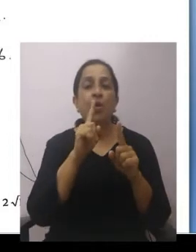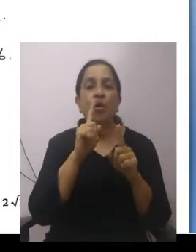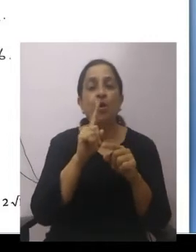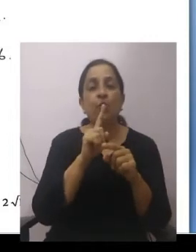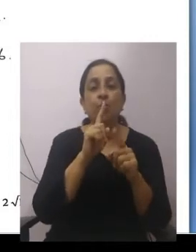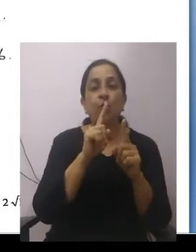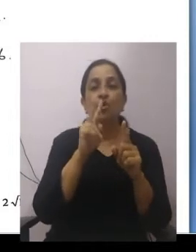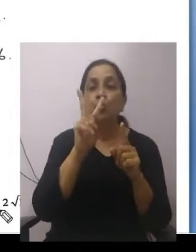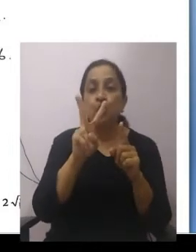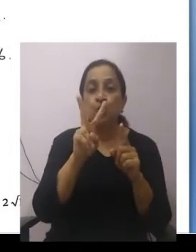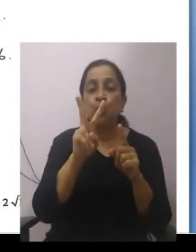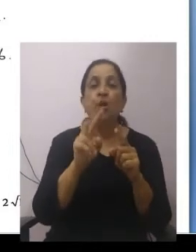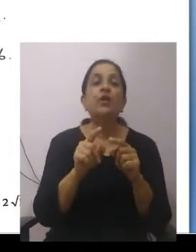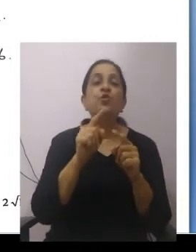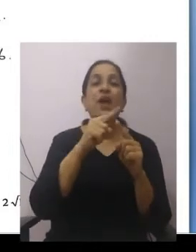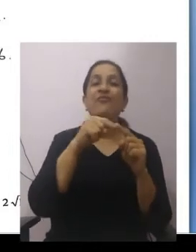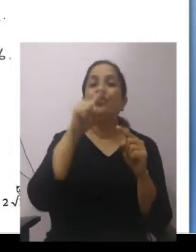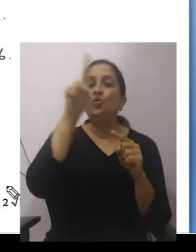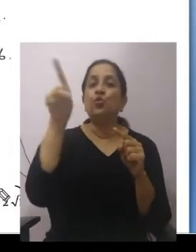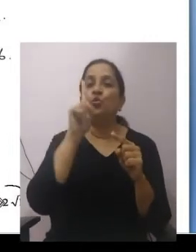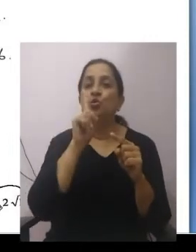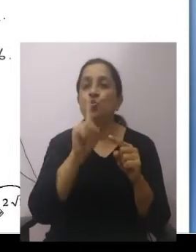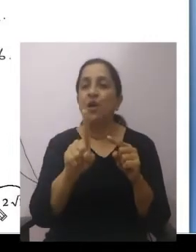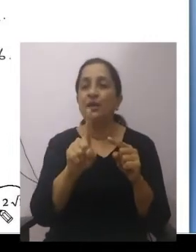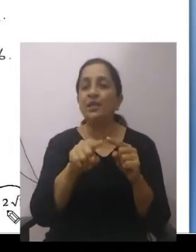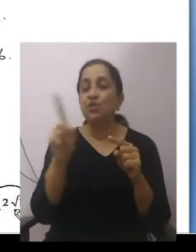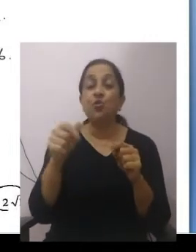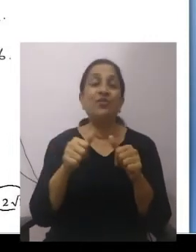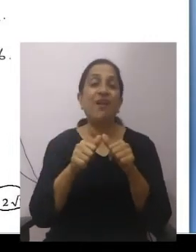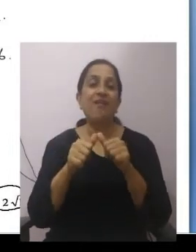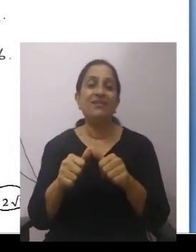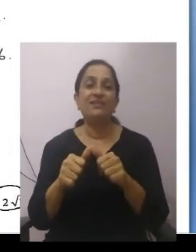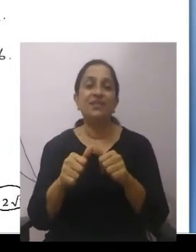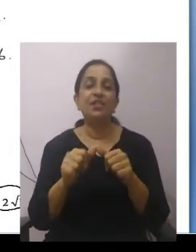is 2 times root 1. That is 2 times root 1.